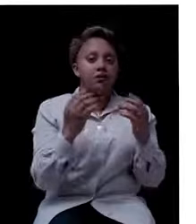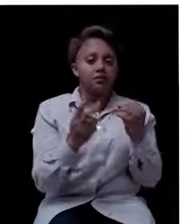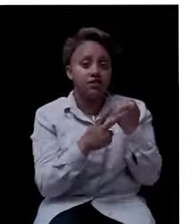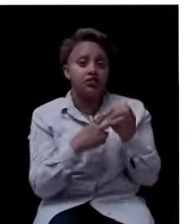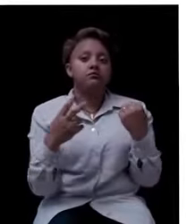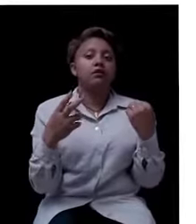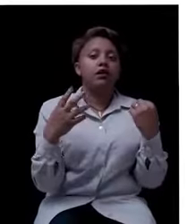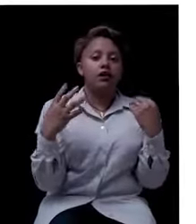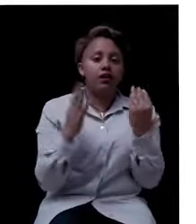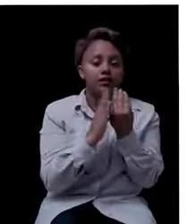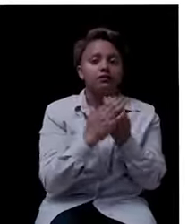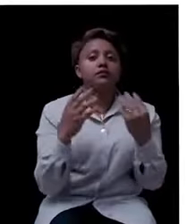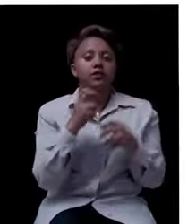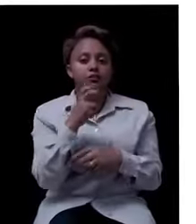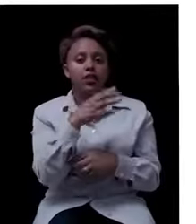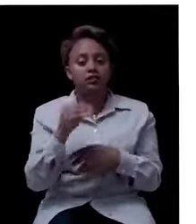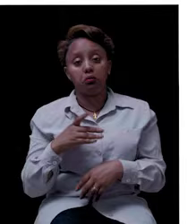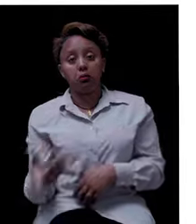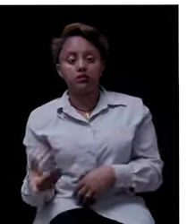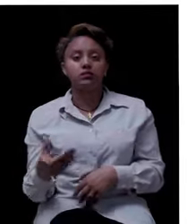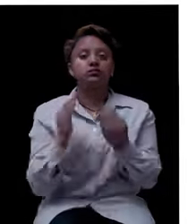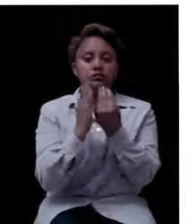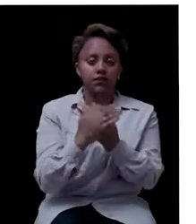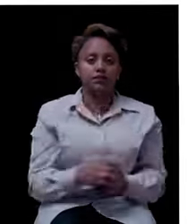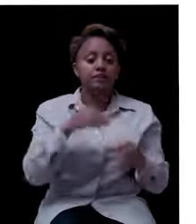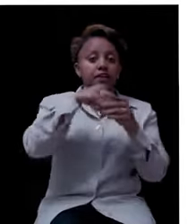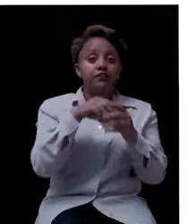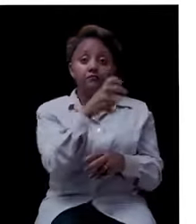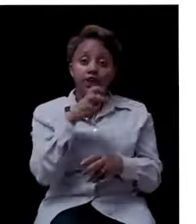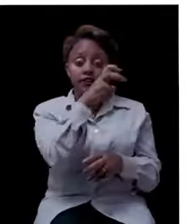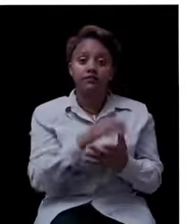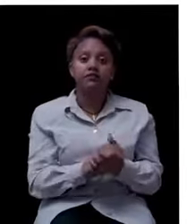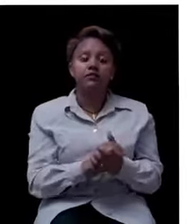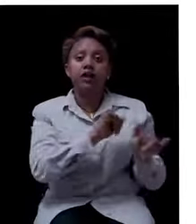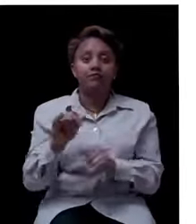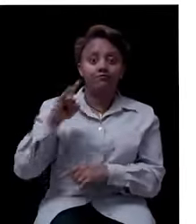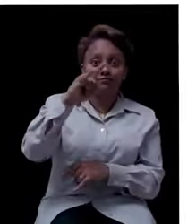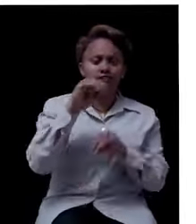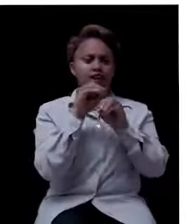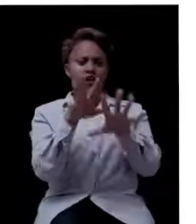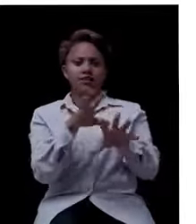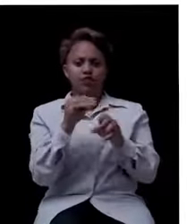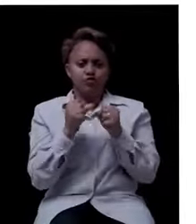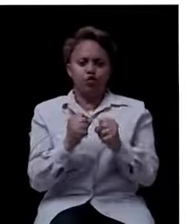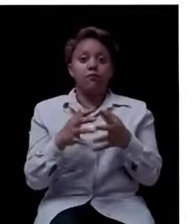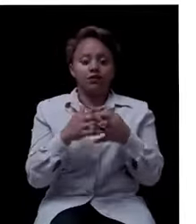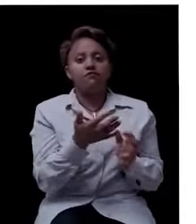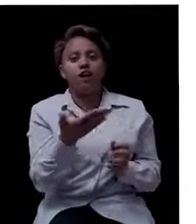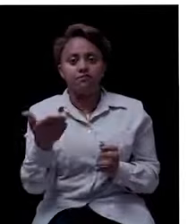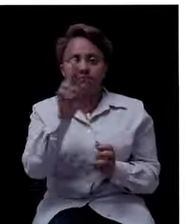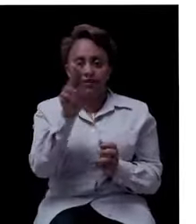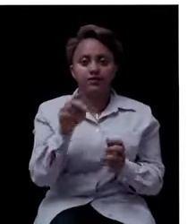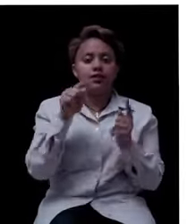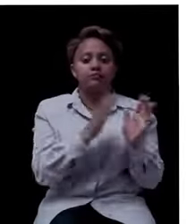In vehicle manufacturing, like aviation, lighter and stronger materials will be valuable for making vehicles